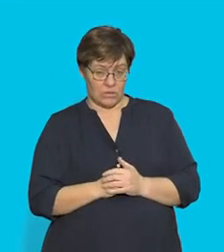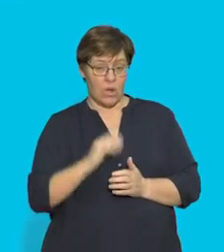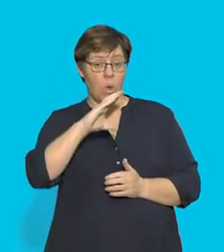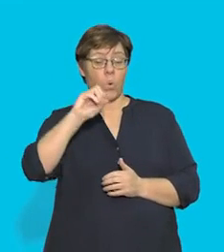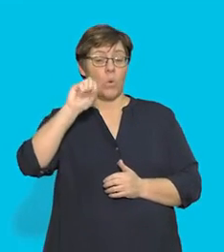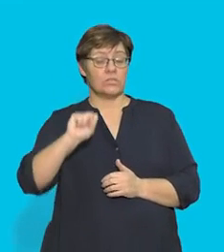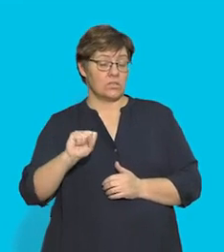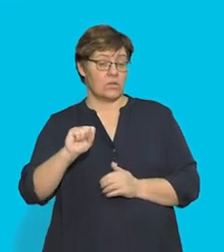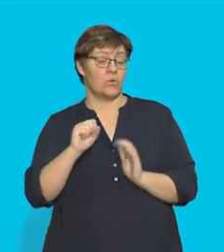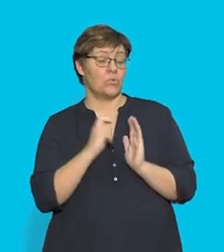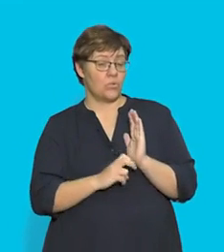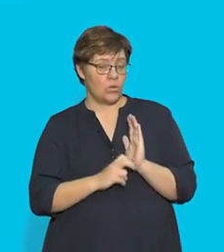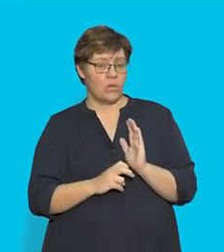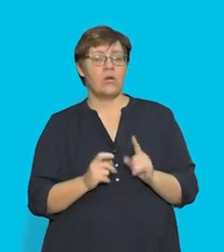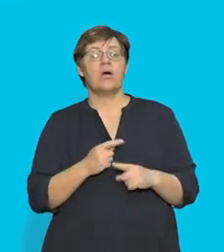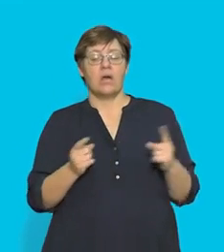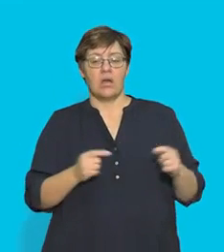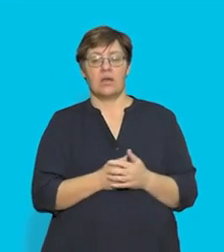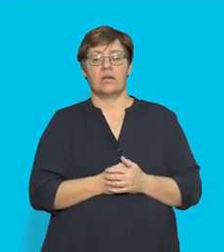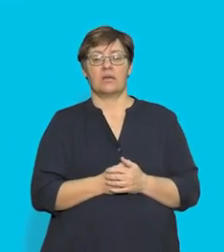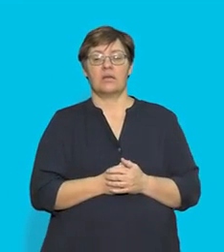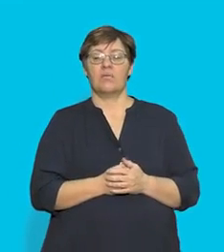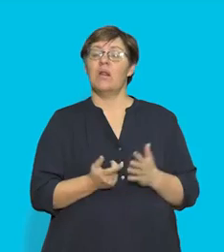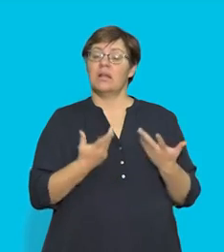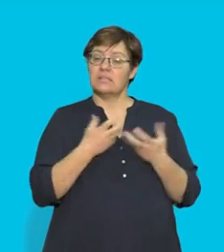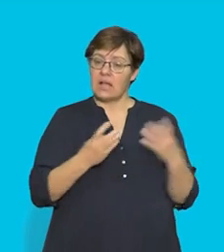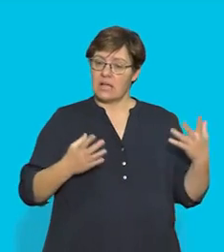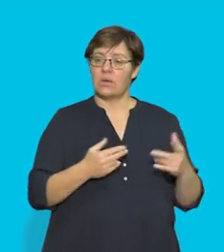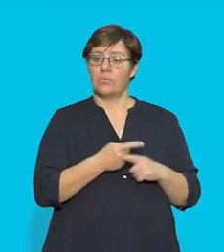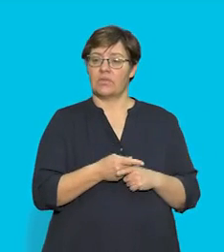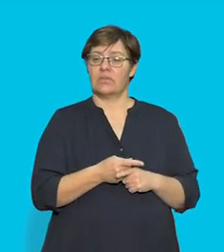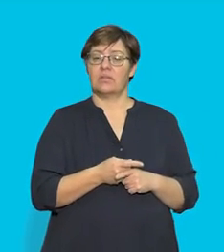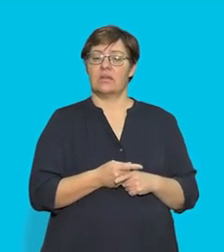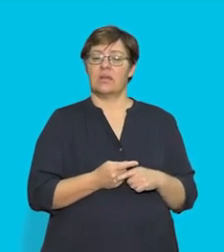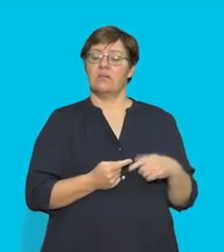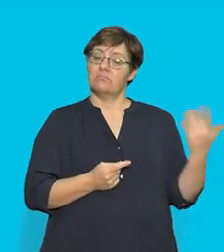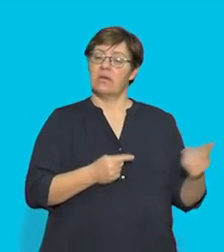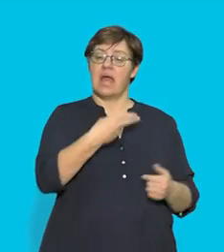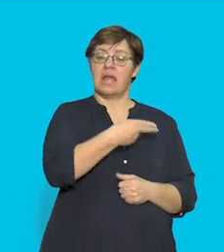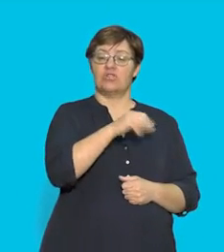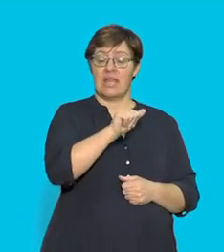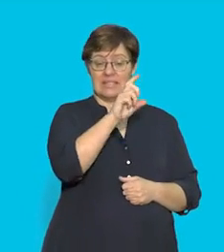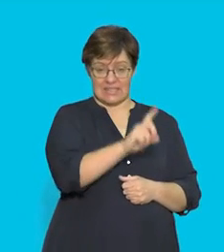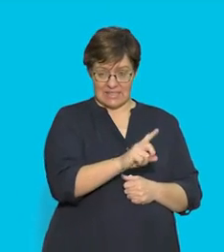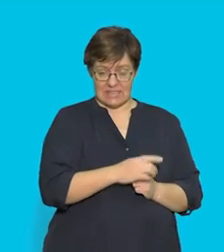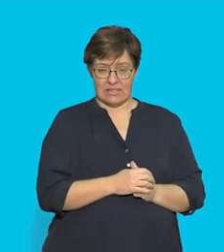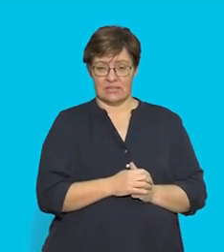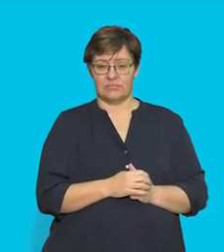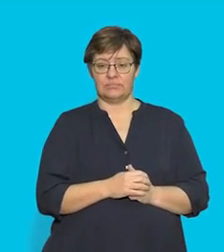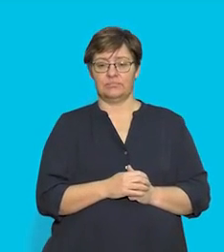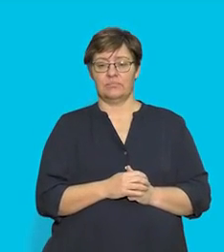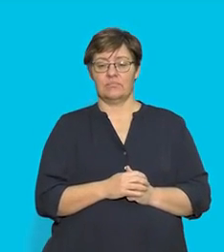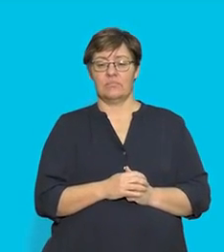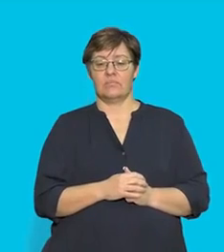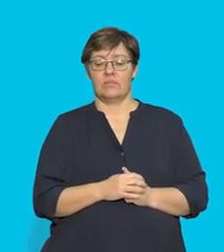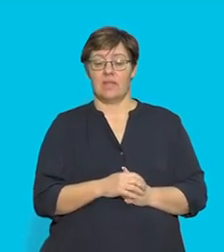cos rule where we're going to start off with 40 squared on the left-hand side. So let's see how we're going to do that. We're going to say in triangle